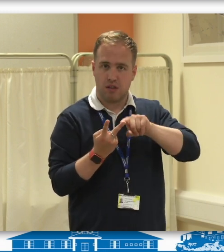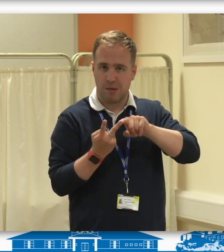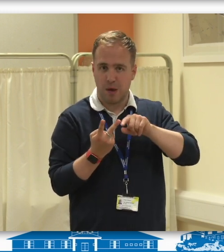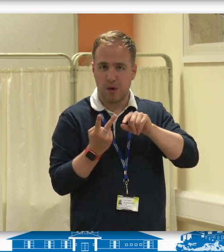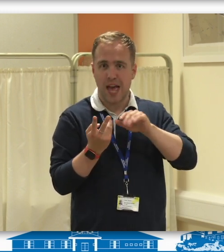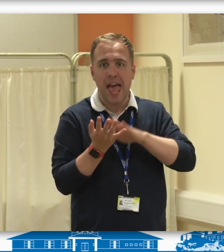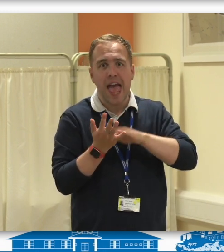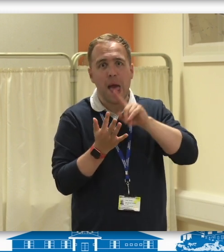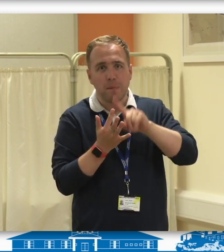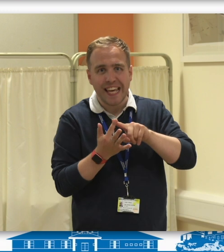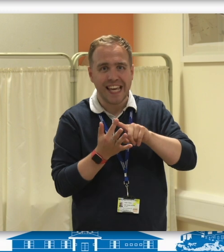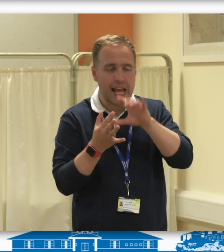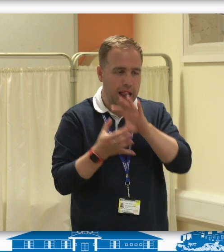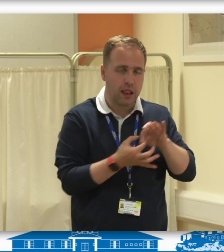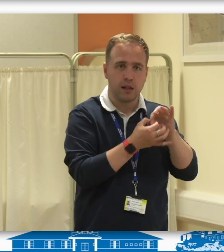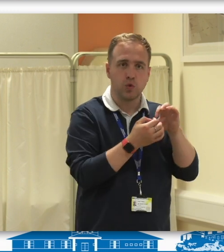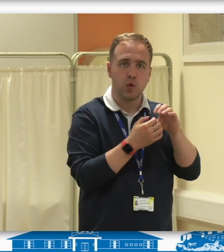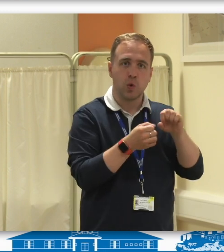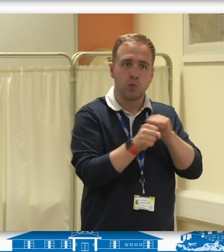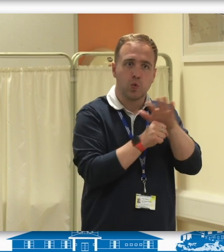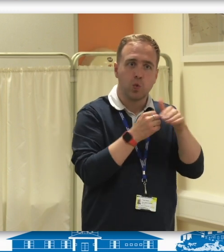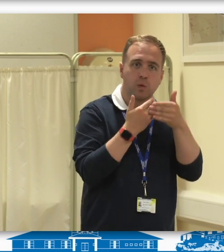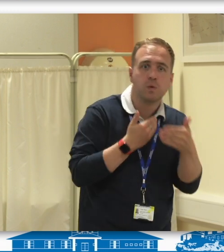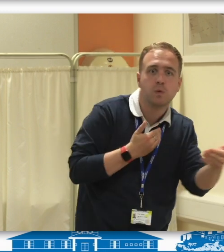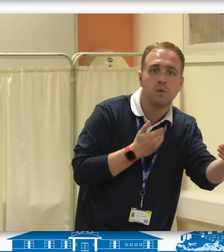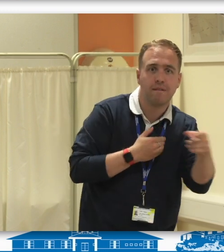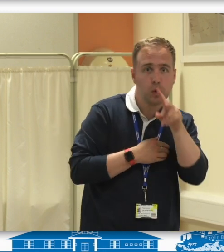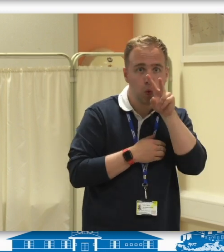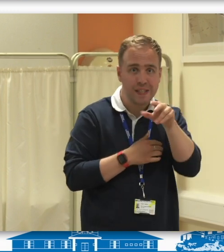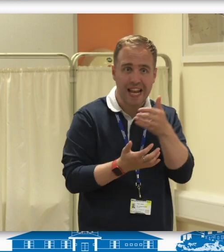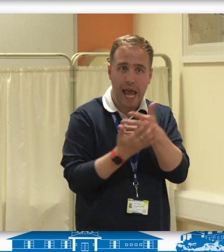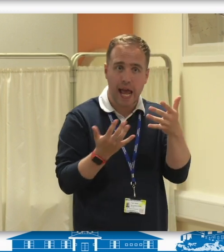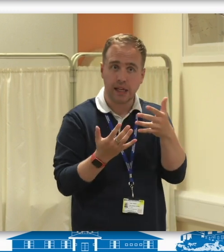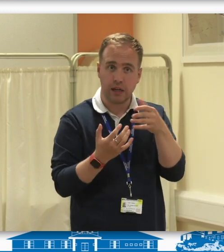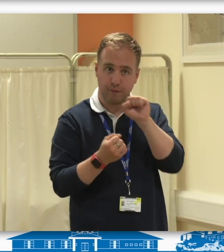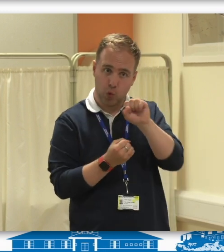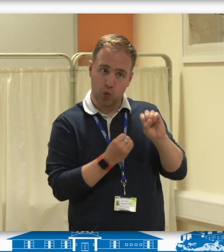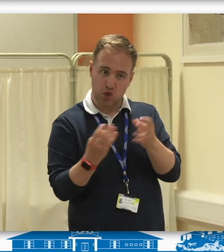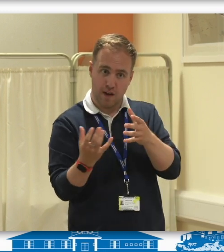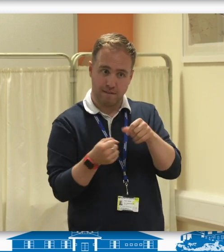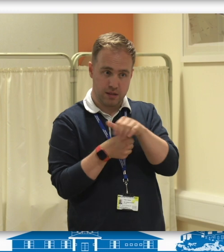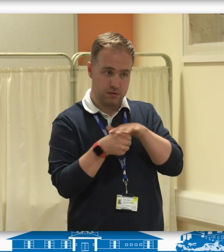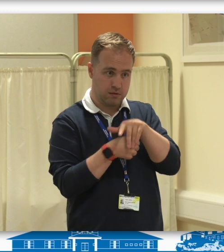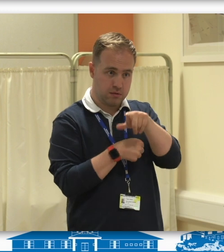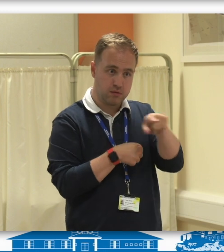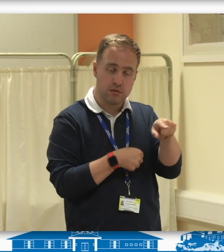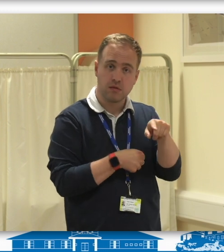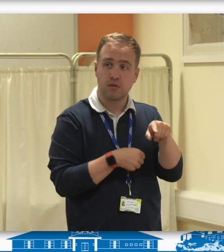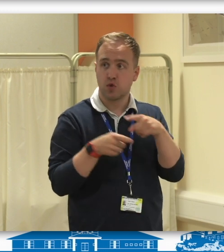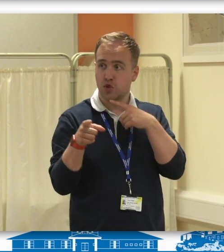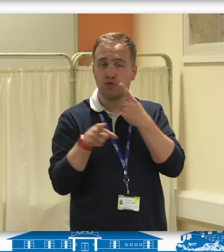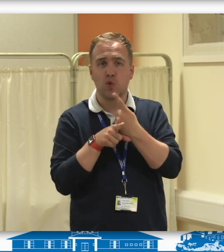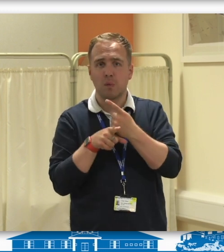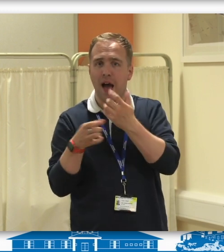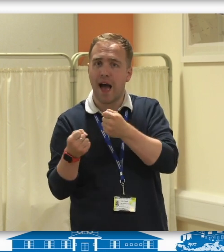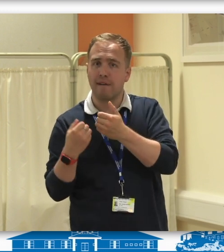ME triggered by long COVID. Have you seen any cases come through to your service? Because like you said, obviously there's the long COVID service,